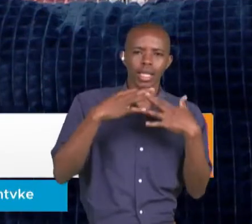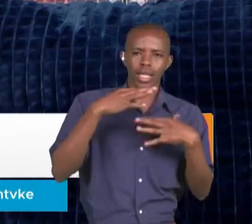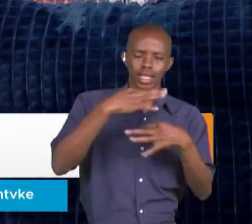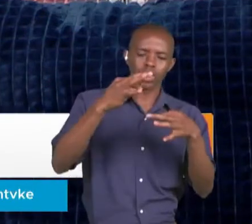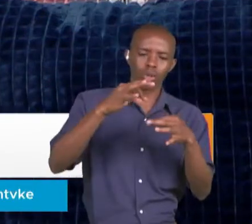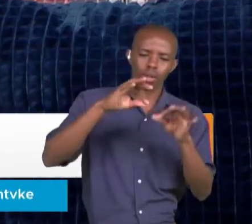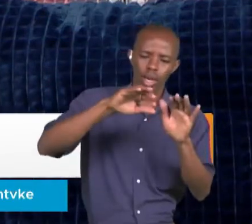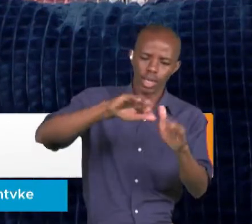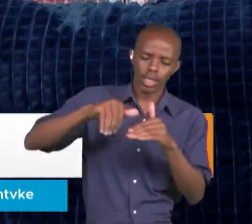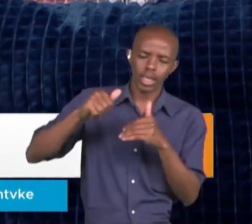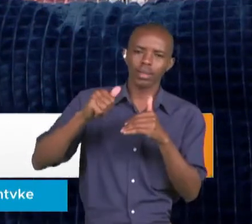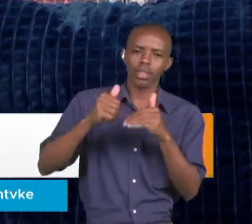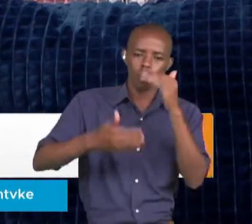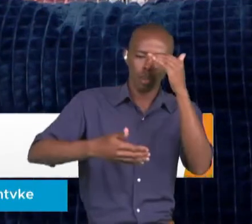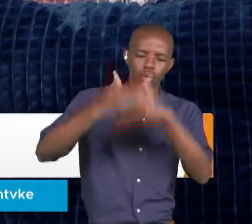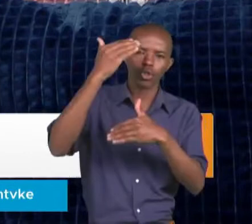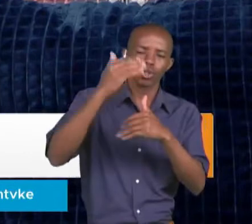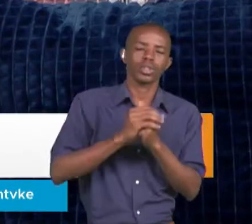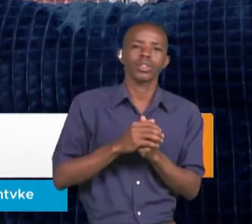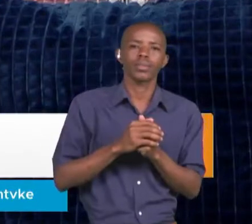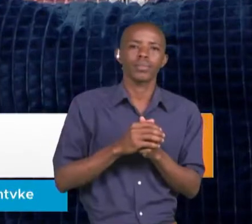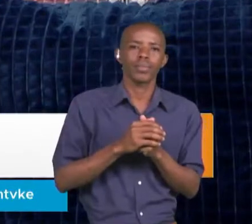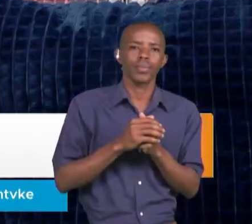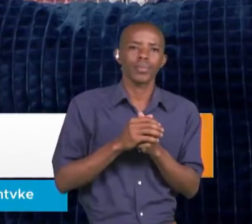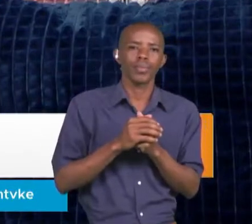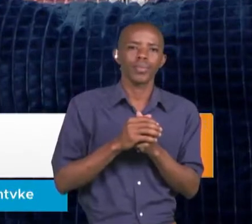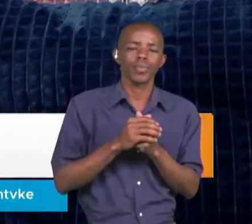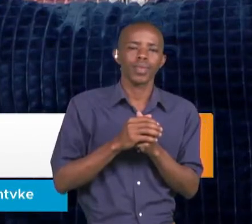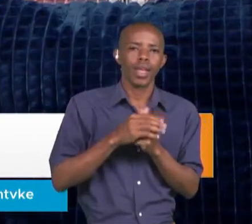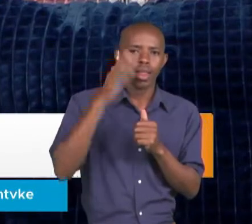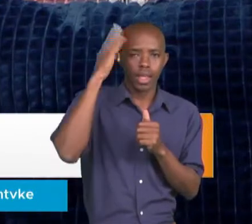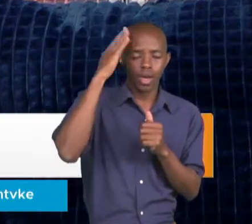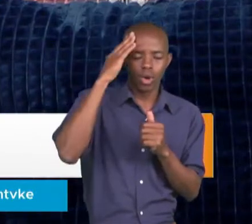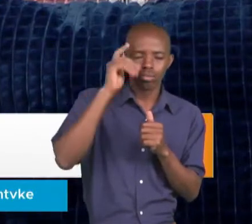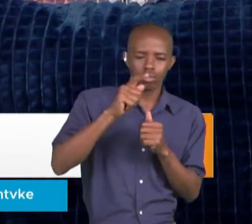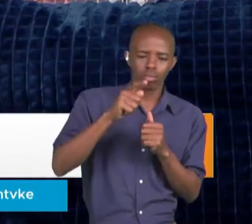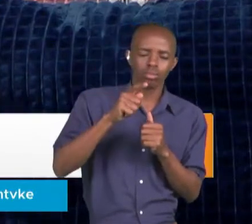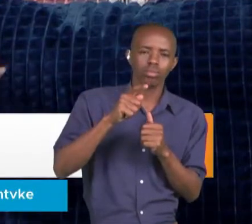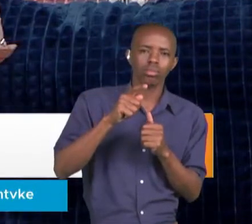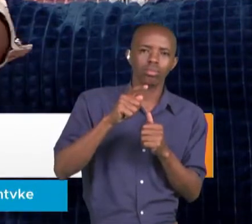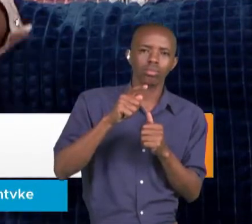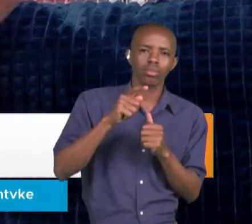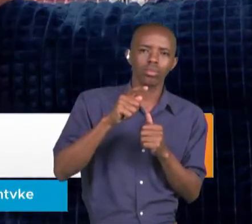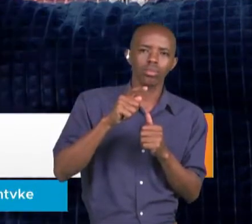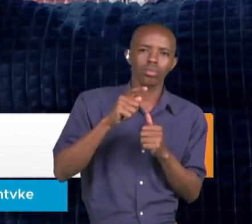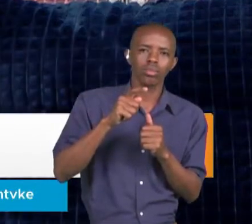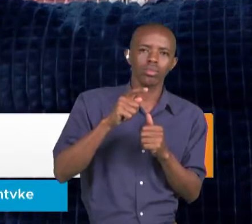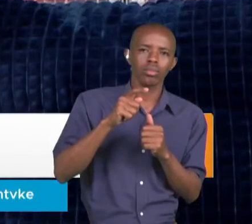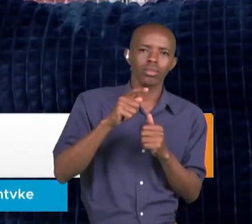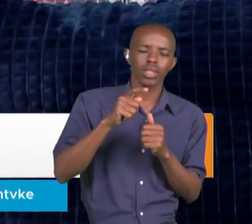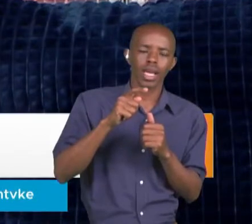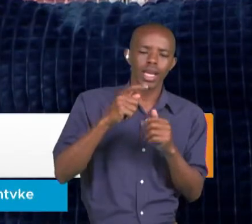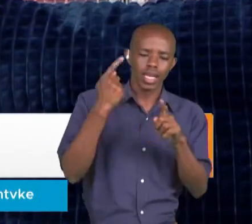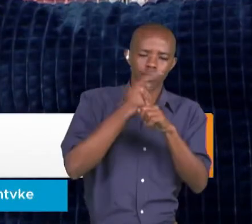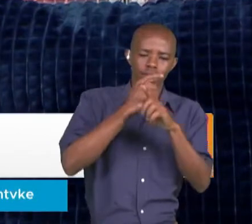attracting professionals. Yeah. And what it is that we, the, you know, radicalization has various levels.